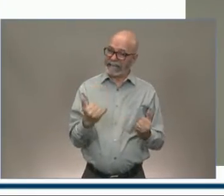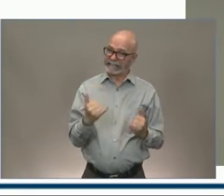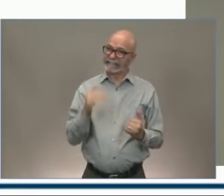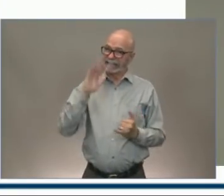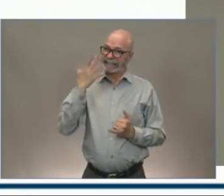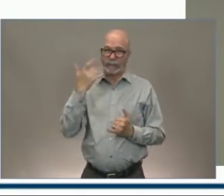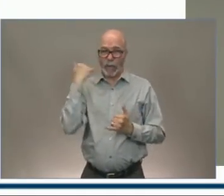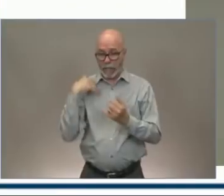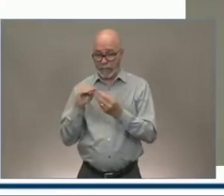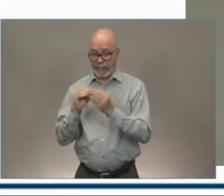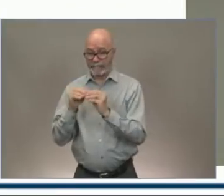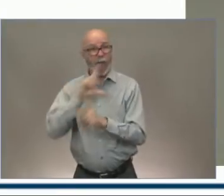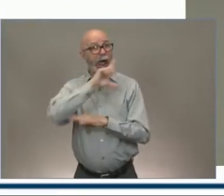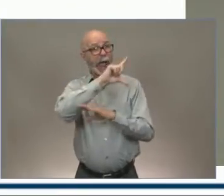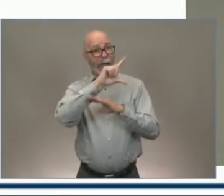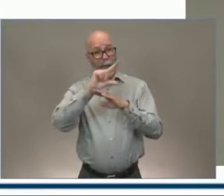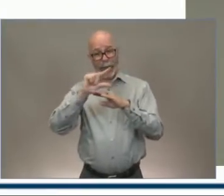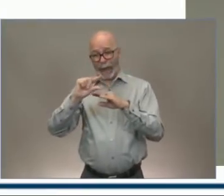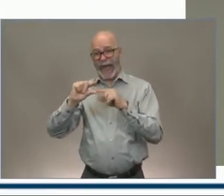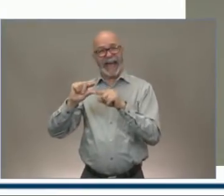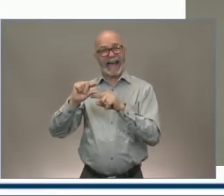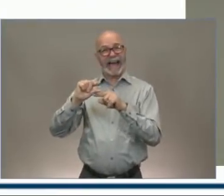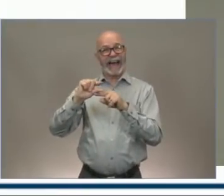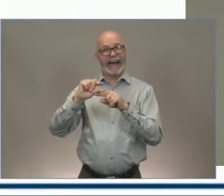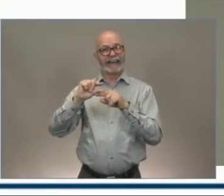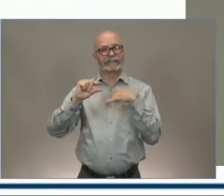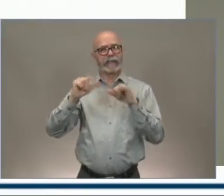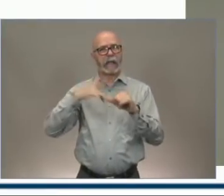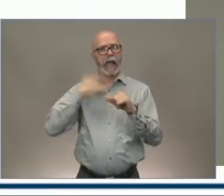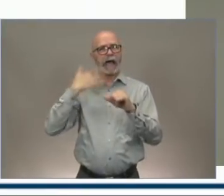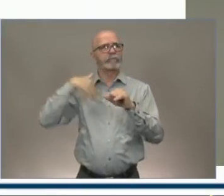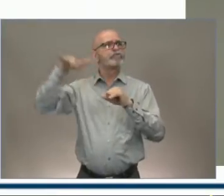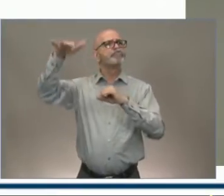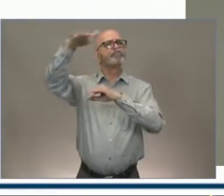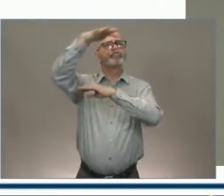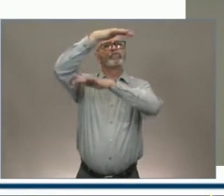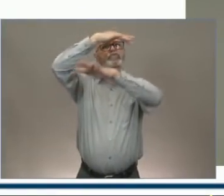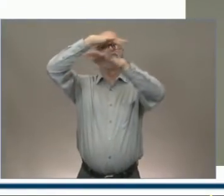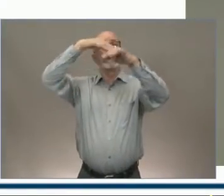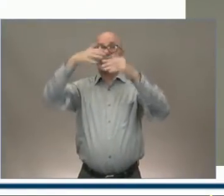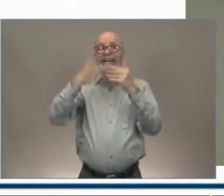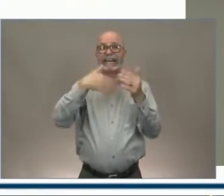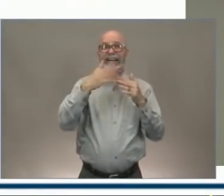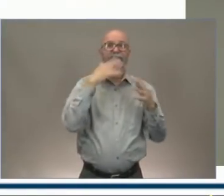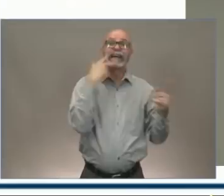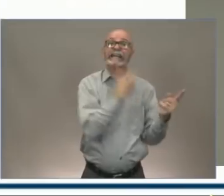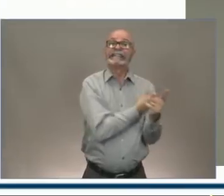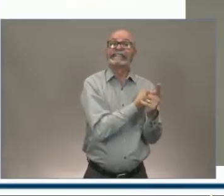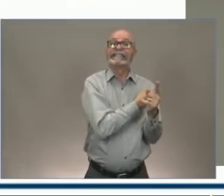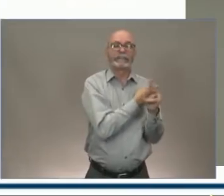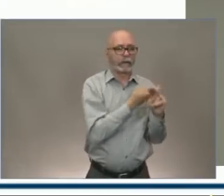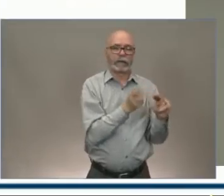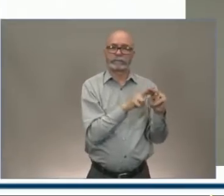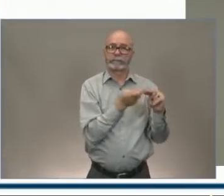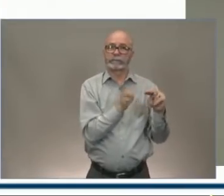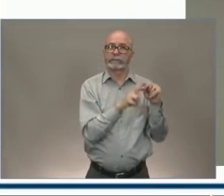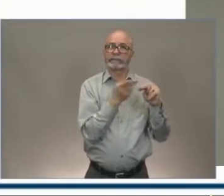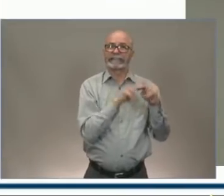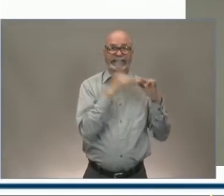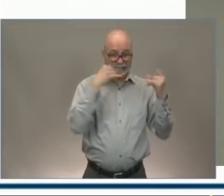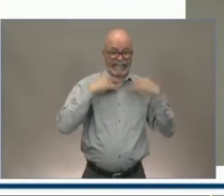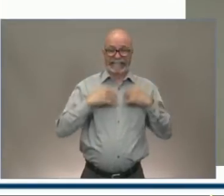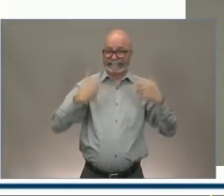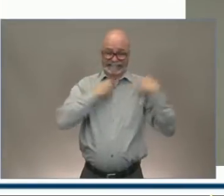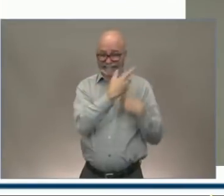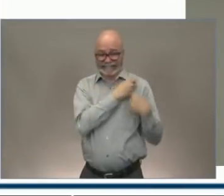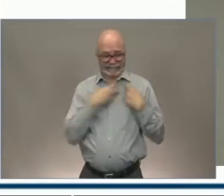question mark around the variants. It's going to take time to build the vaccine immunity. So this time right now is very vulnerable. And if we take our eye off the